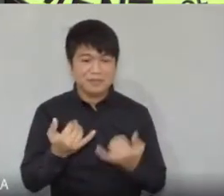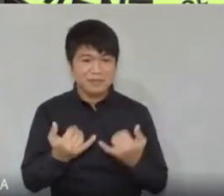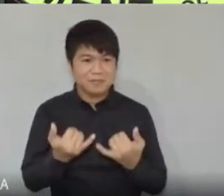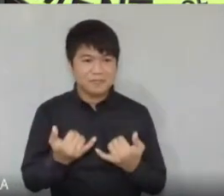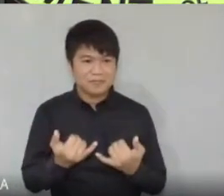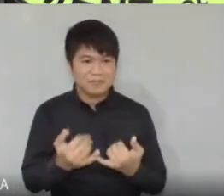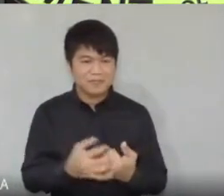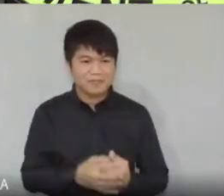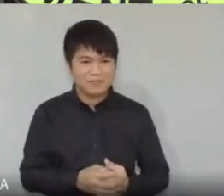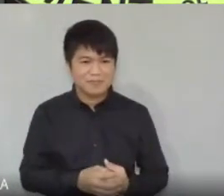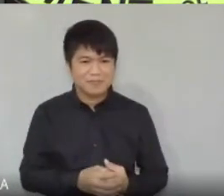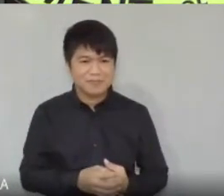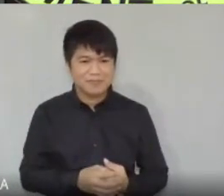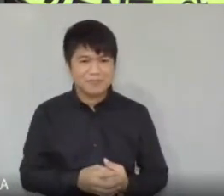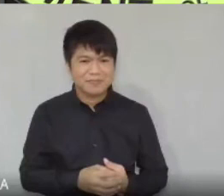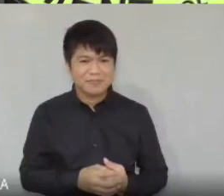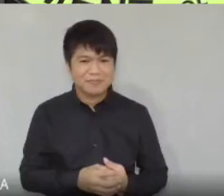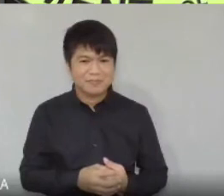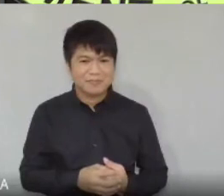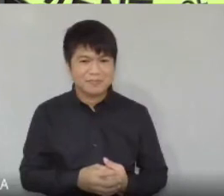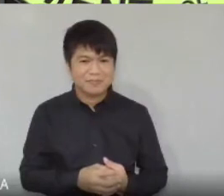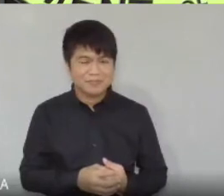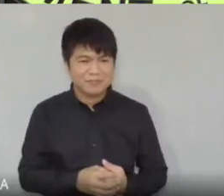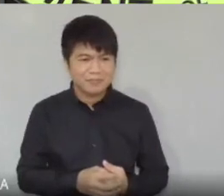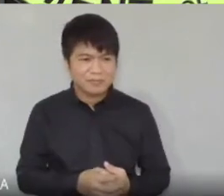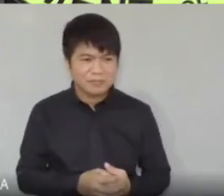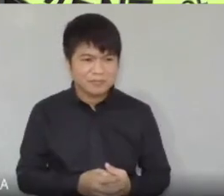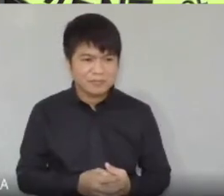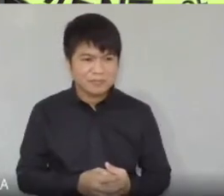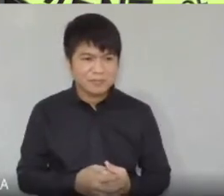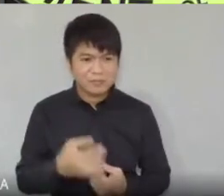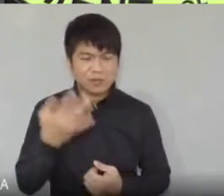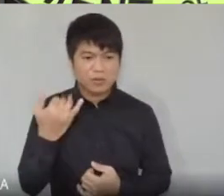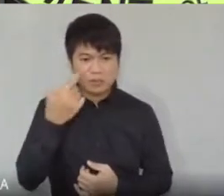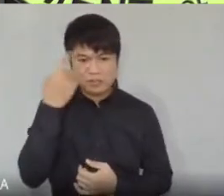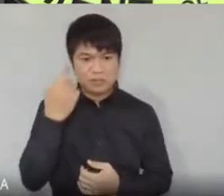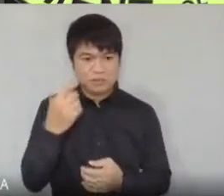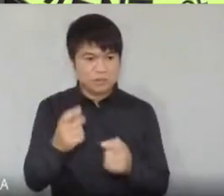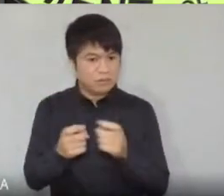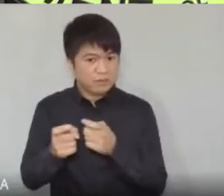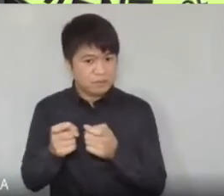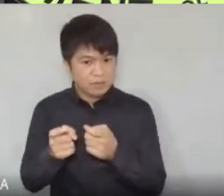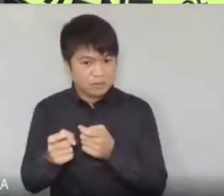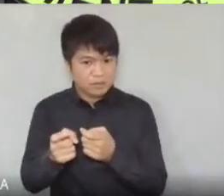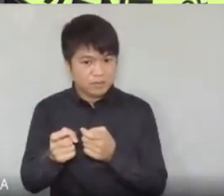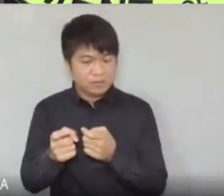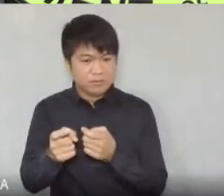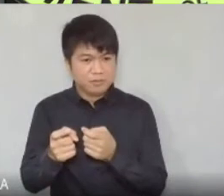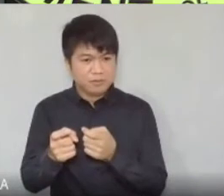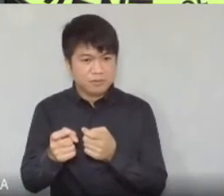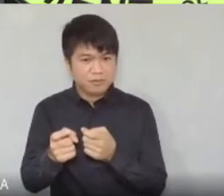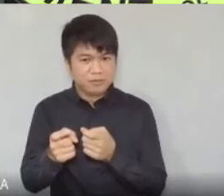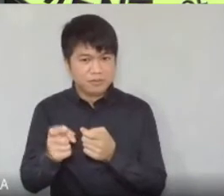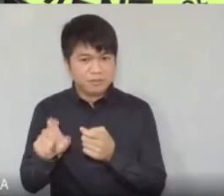will go every which way but loose. And of course, financing is crucial. Sinabi kanina ni Yusek na kailangan you have to sit